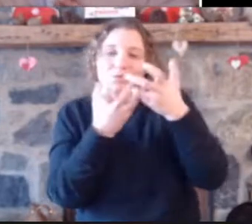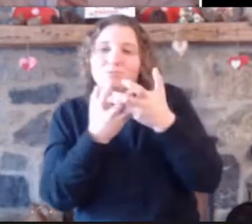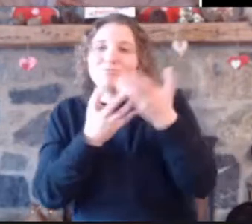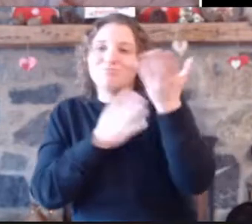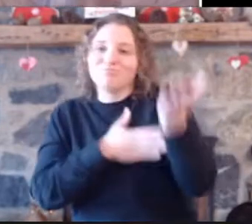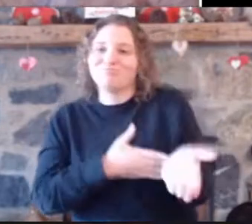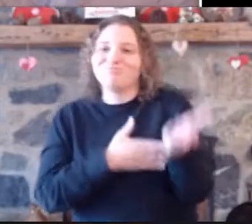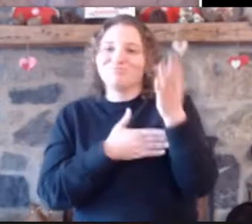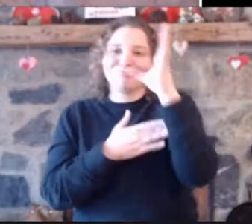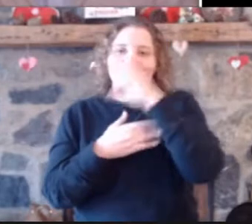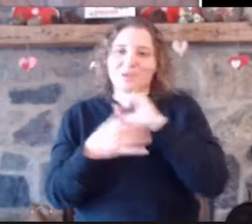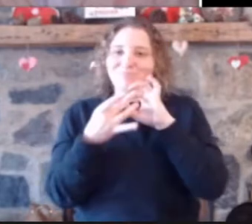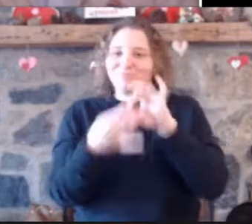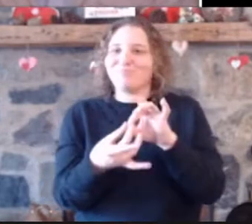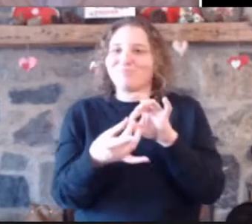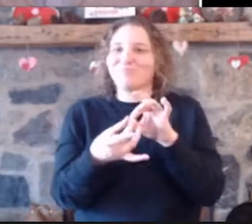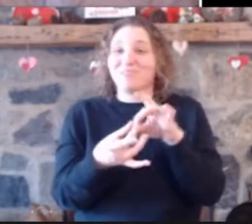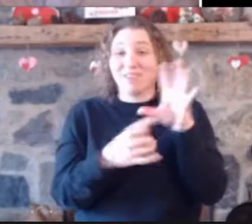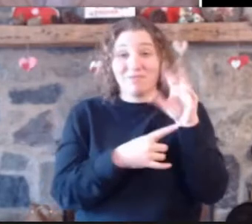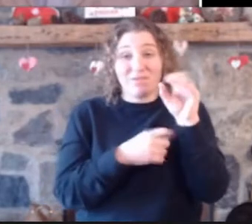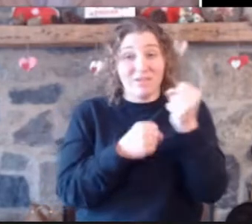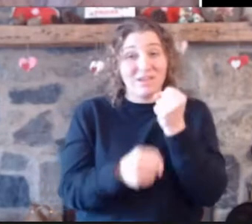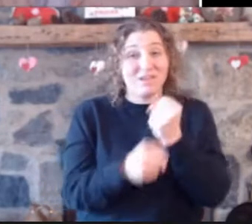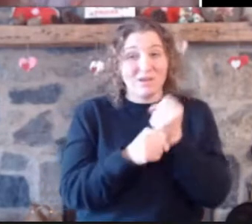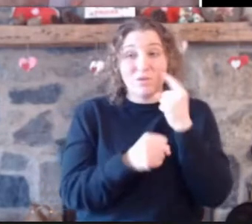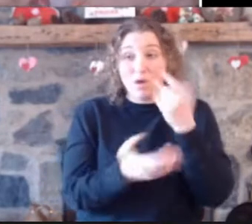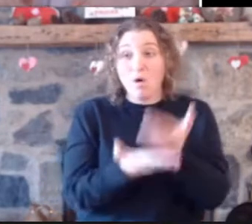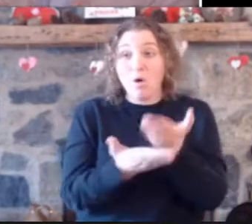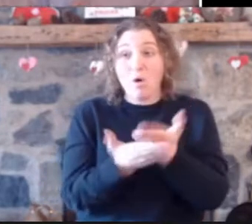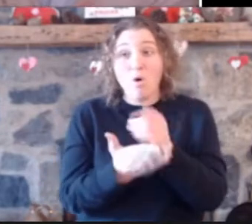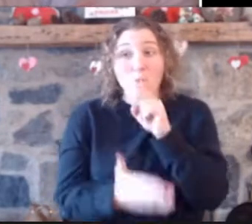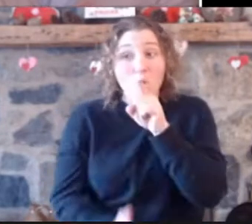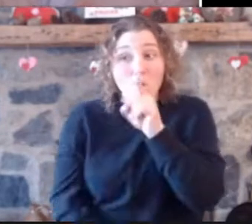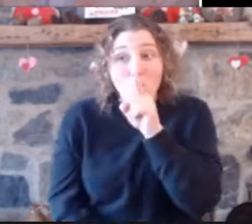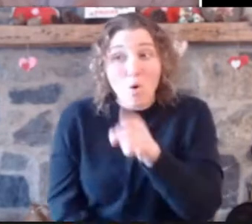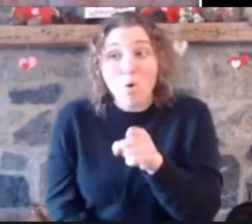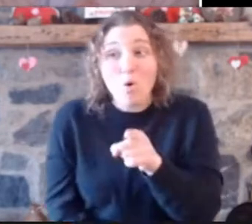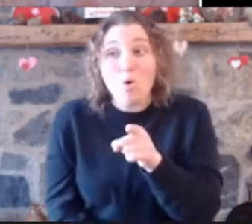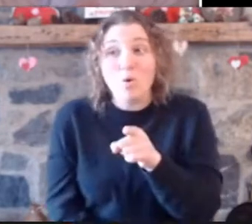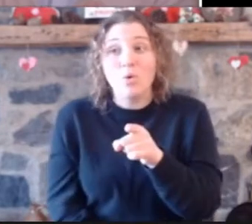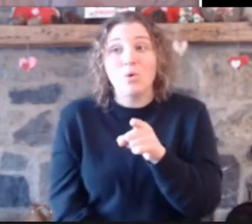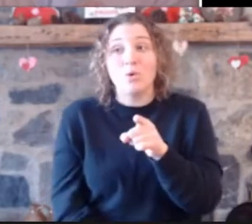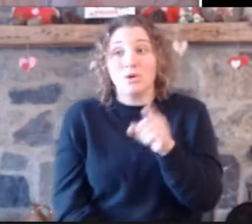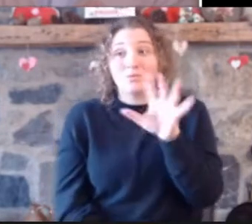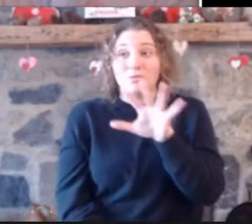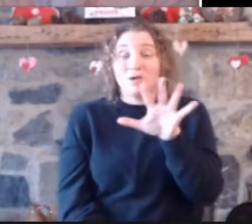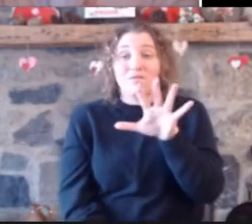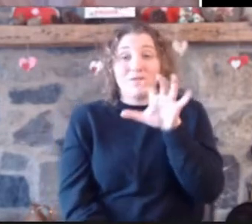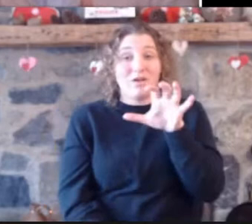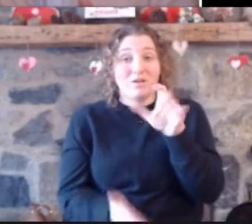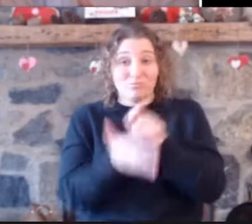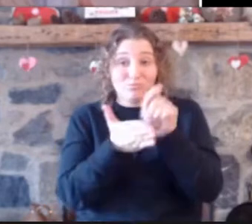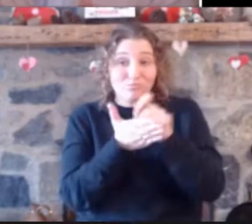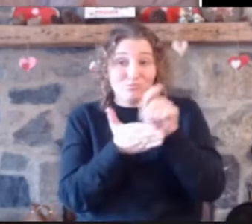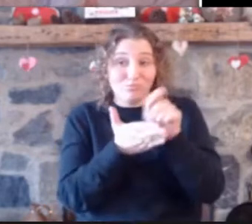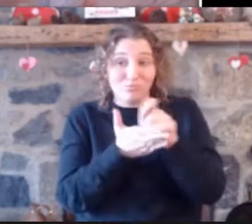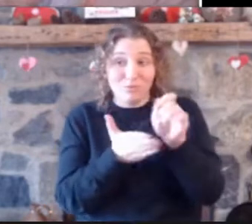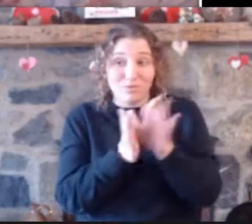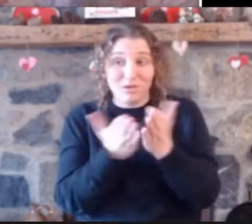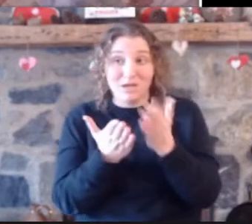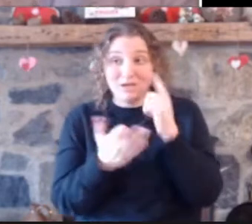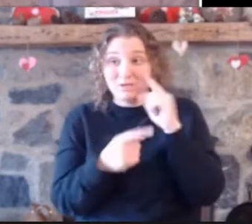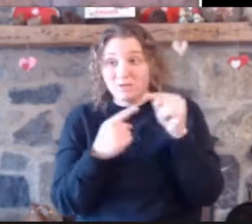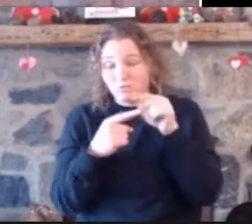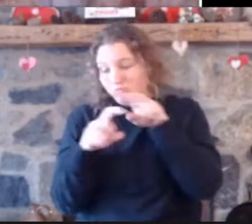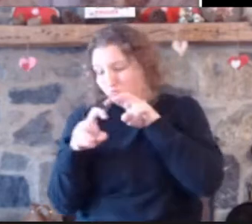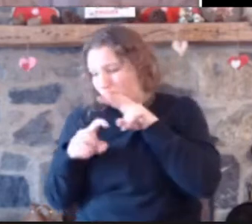link. And for 50 years, it was considered a valid missing link. Some say there were close to 500 dissertations written about it until someone finally decided to go back and